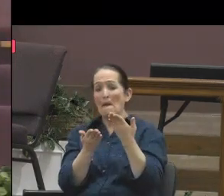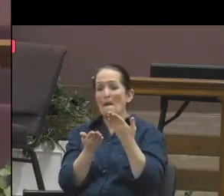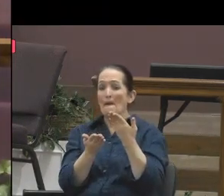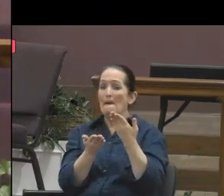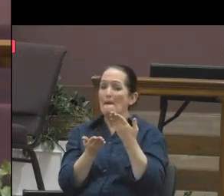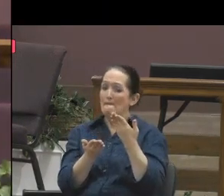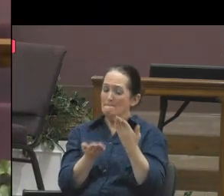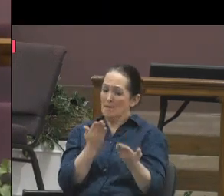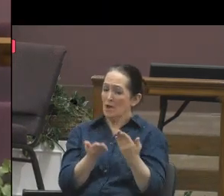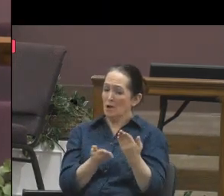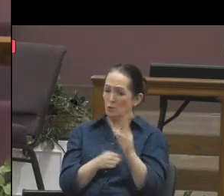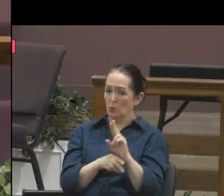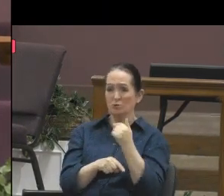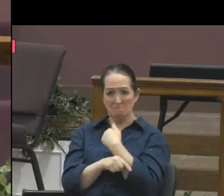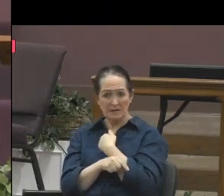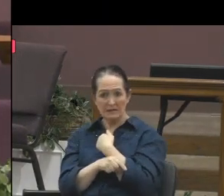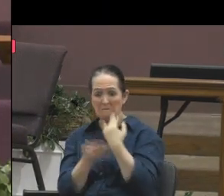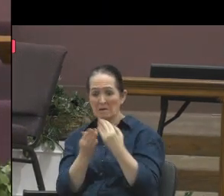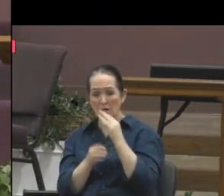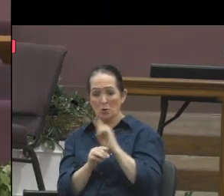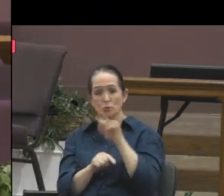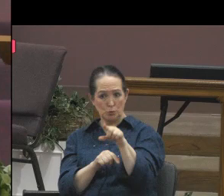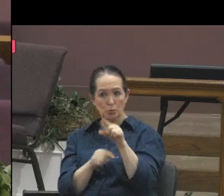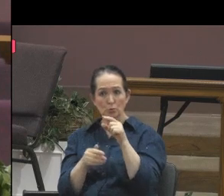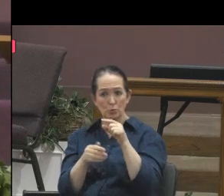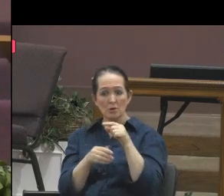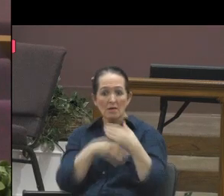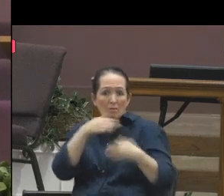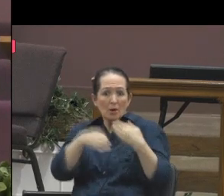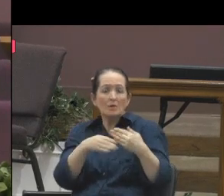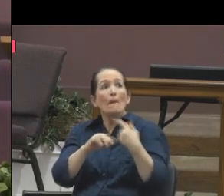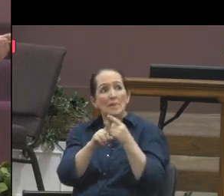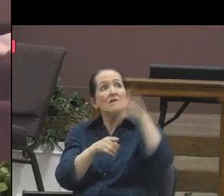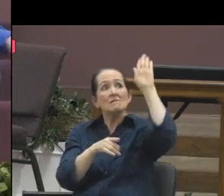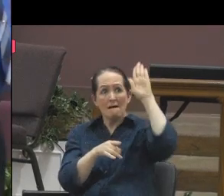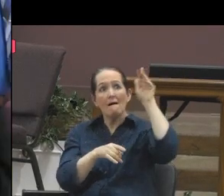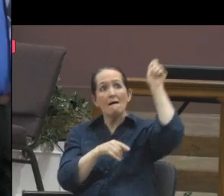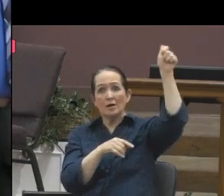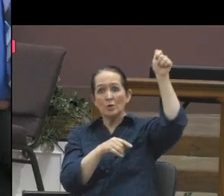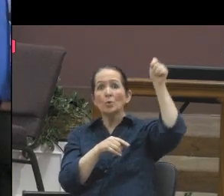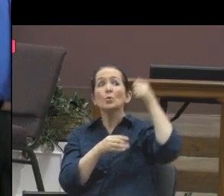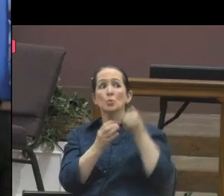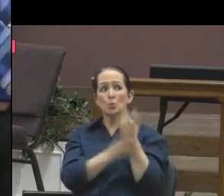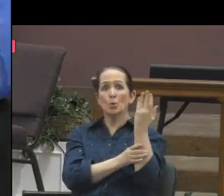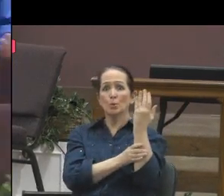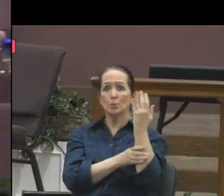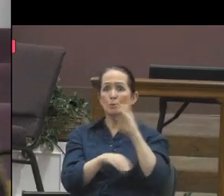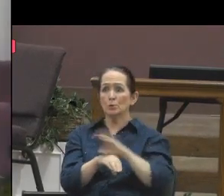may use you in the process. But it's God who grows the church.